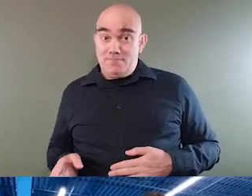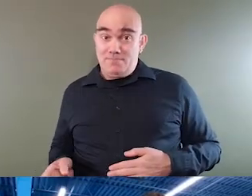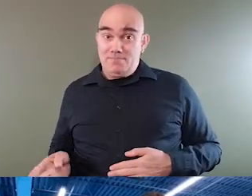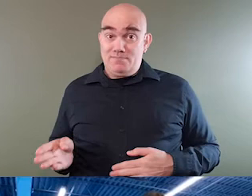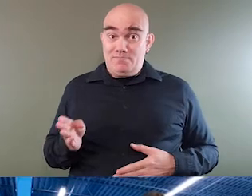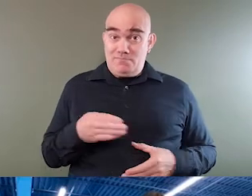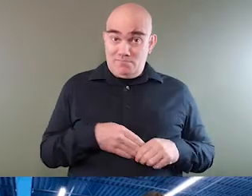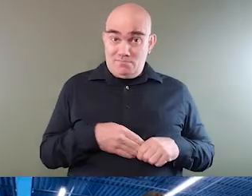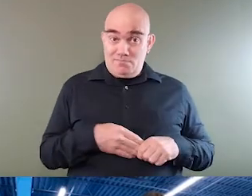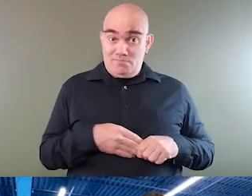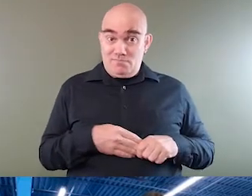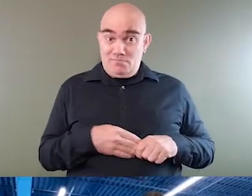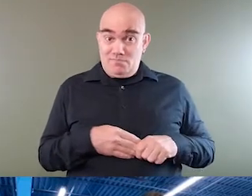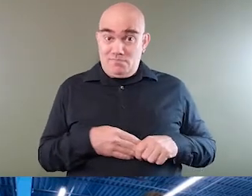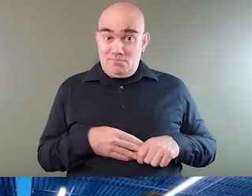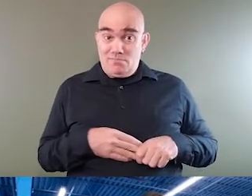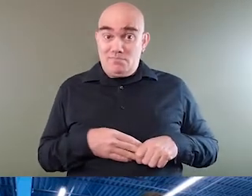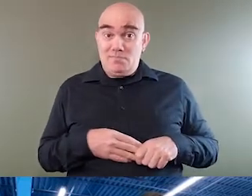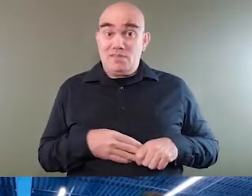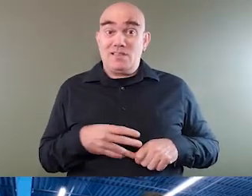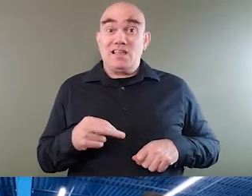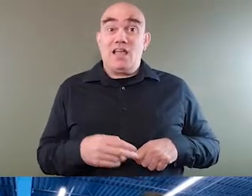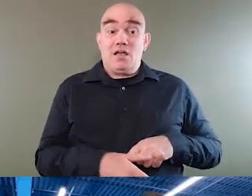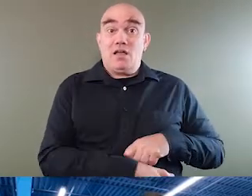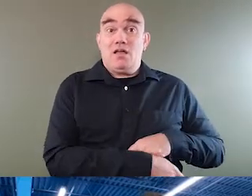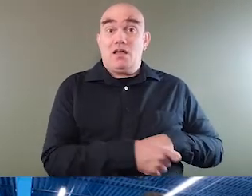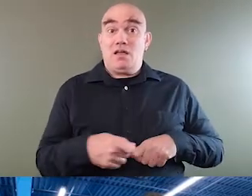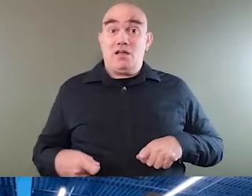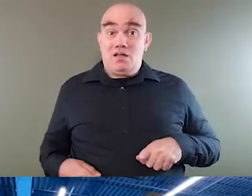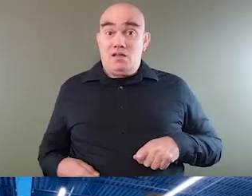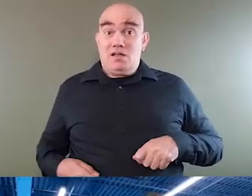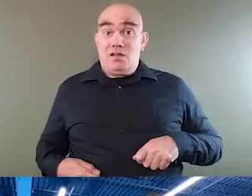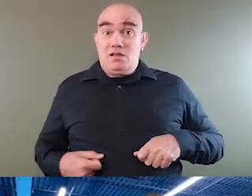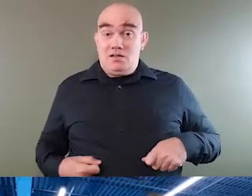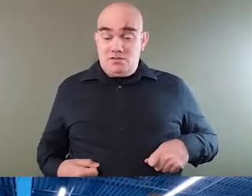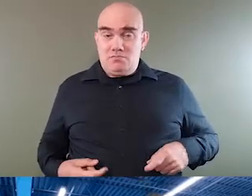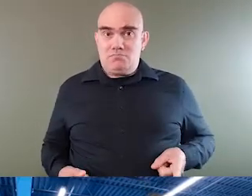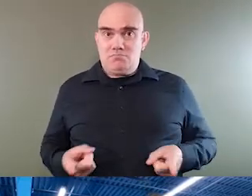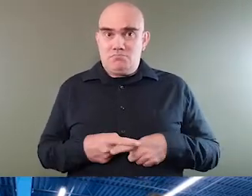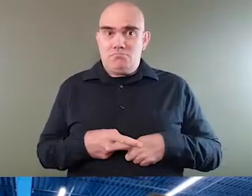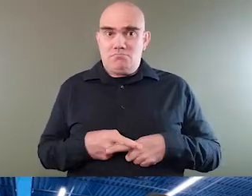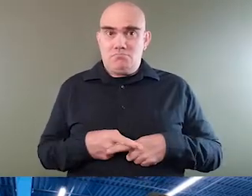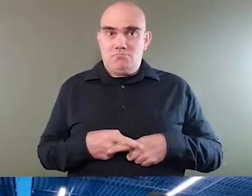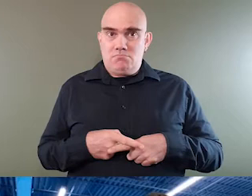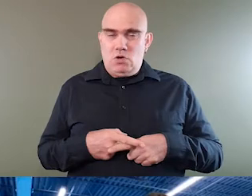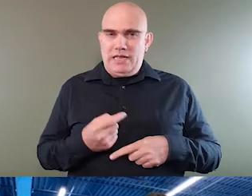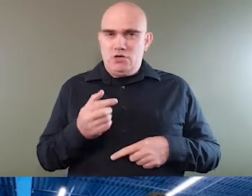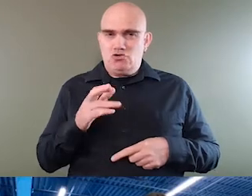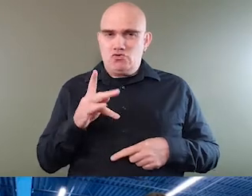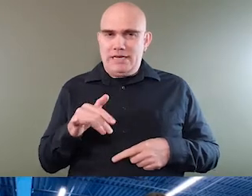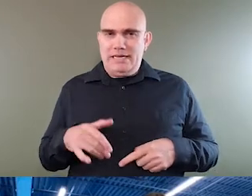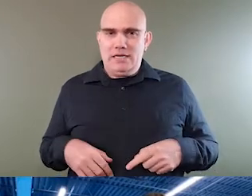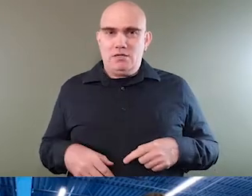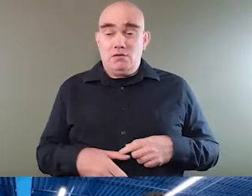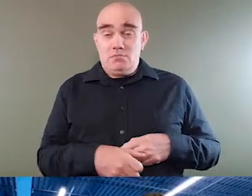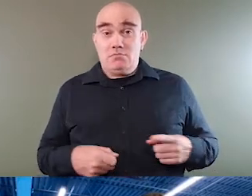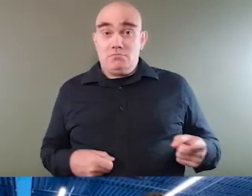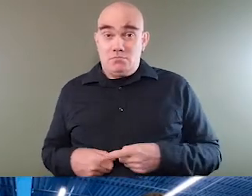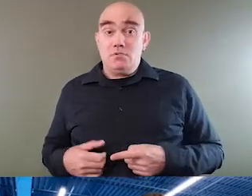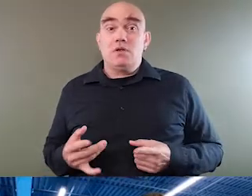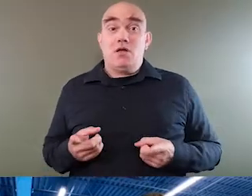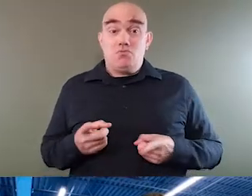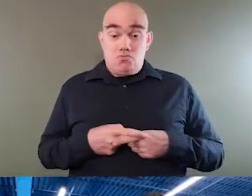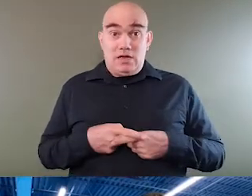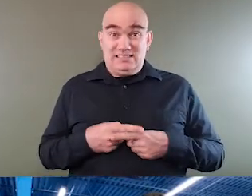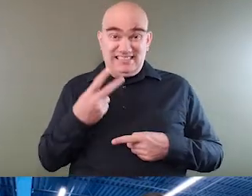hand, and take this strap and put it in my opposite hand. So it's a little tricky. So now you've crossed it. See